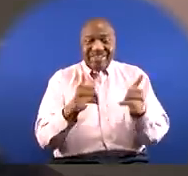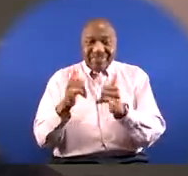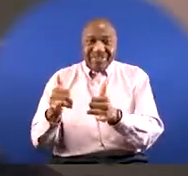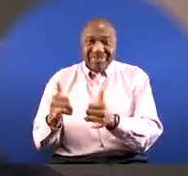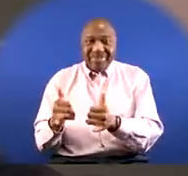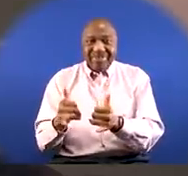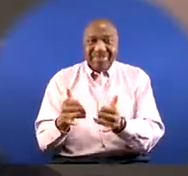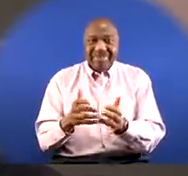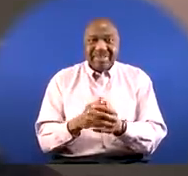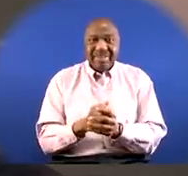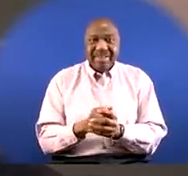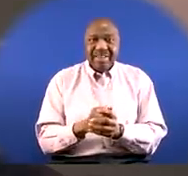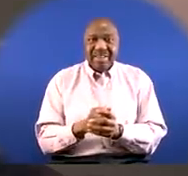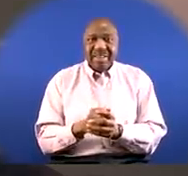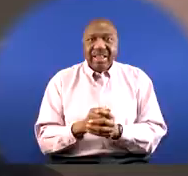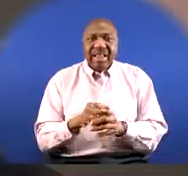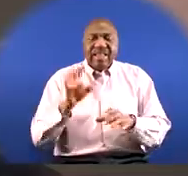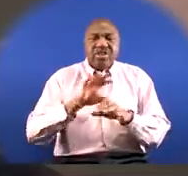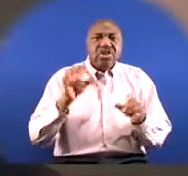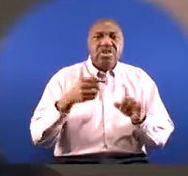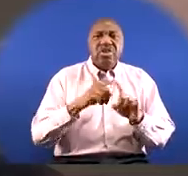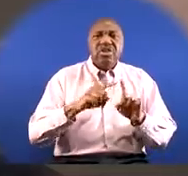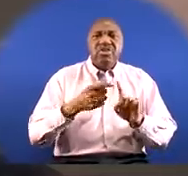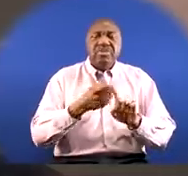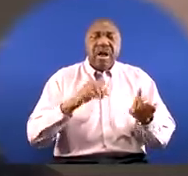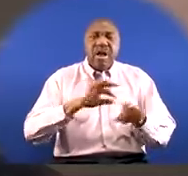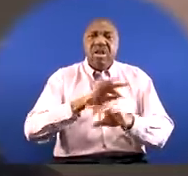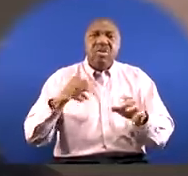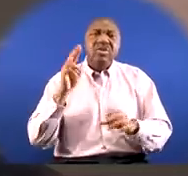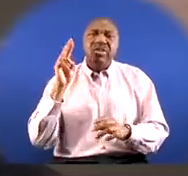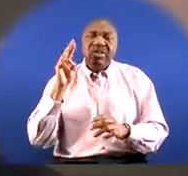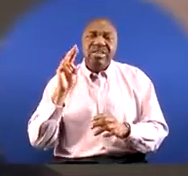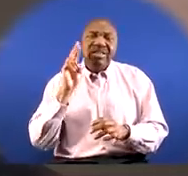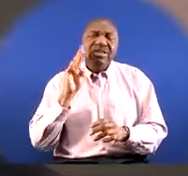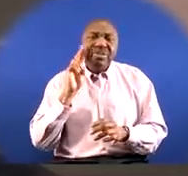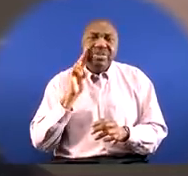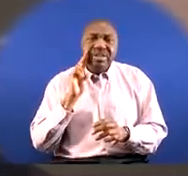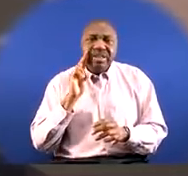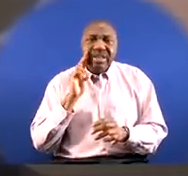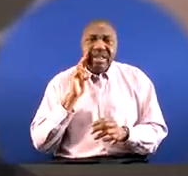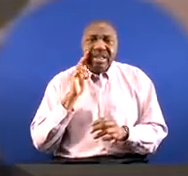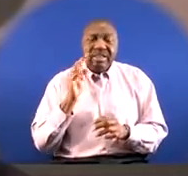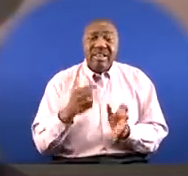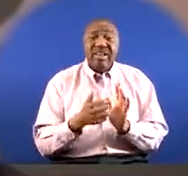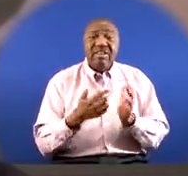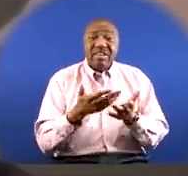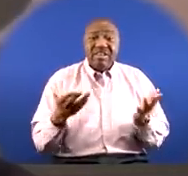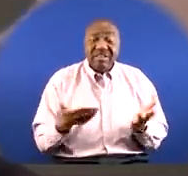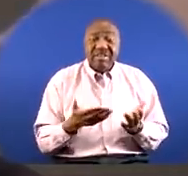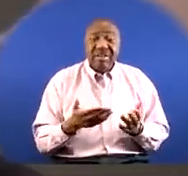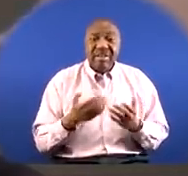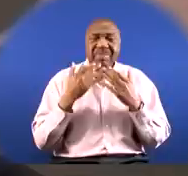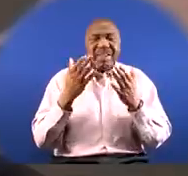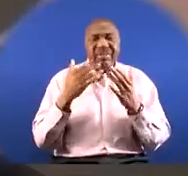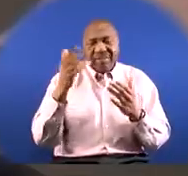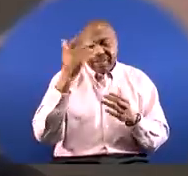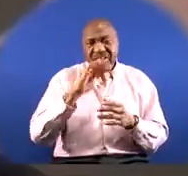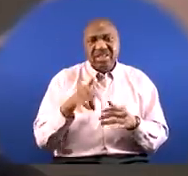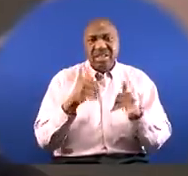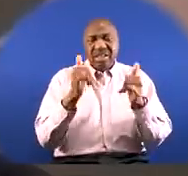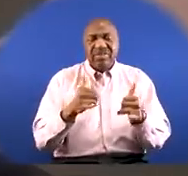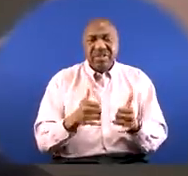are congregations from across our city who are represented in this cathedral this afternoon, and I'm grateful for each one of you who has